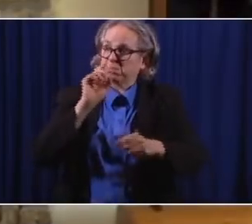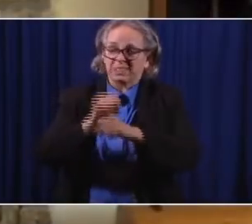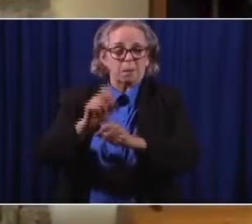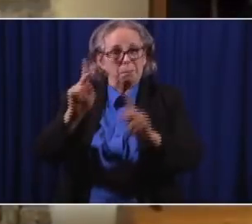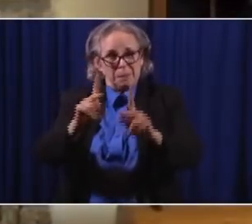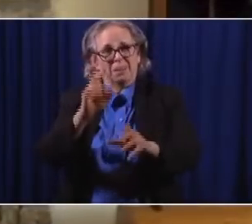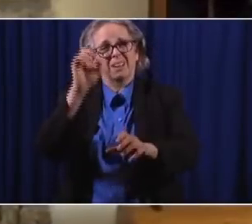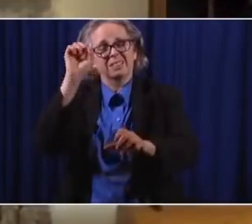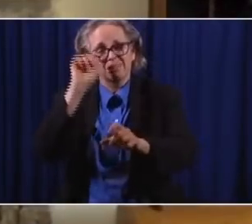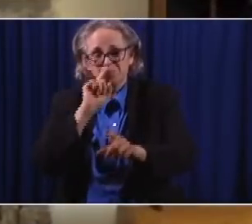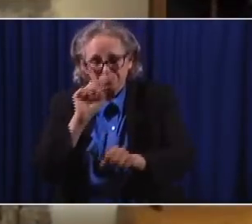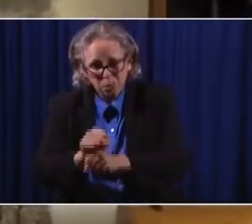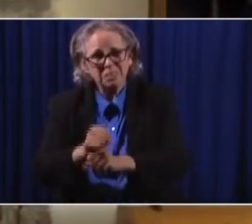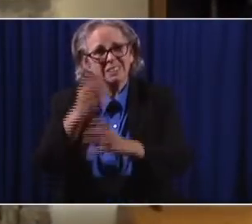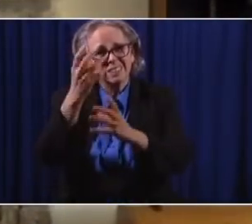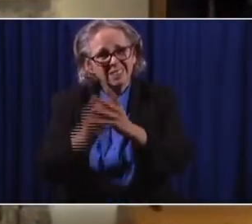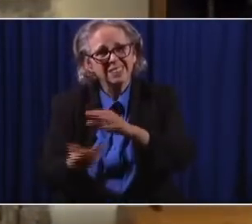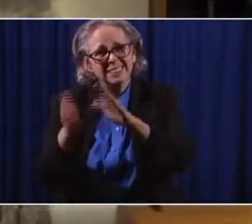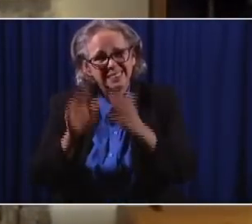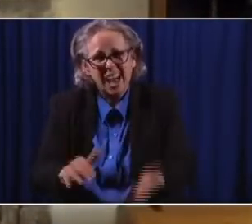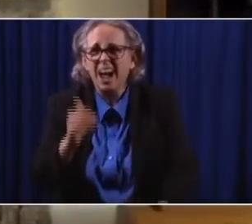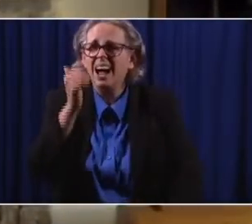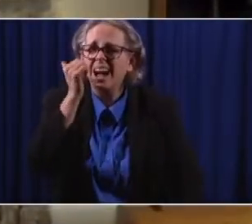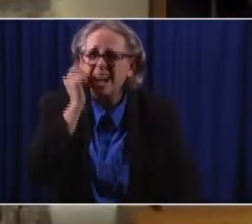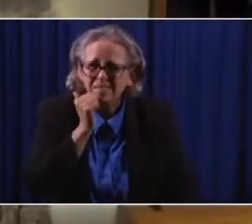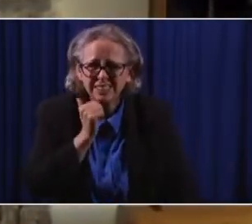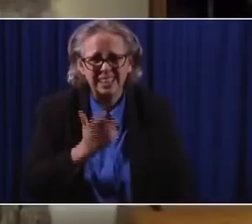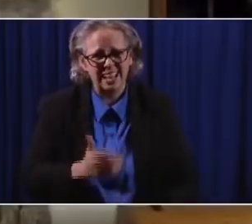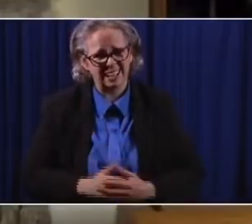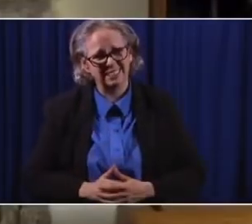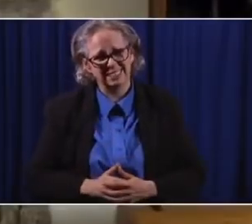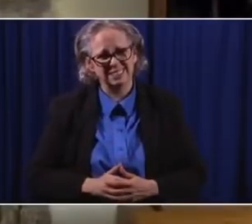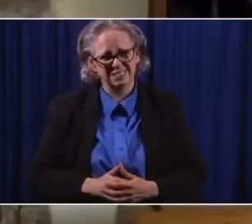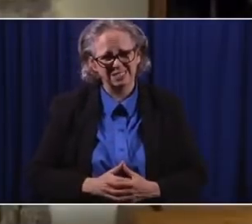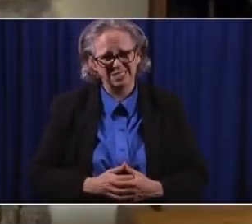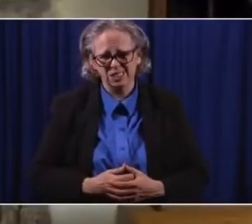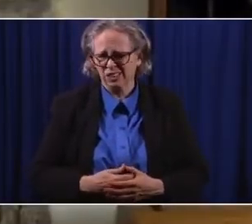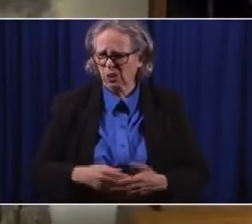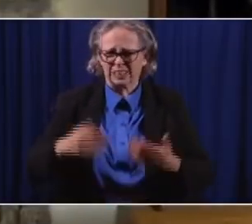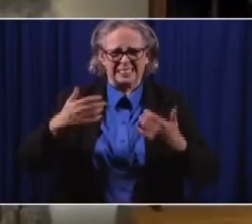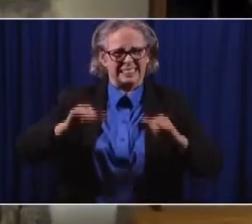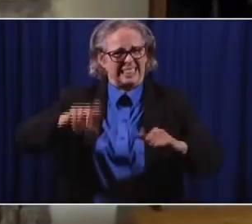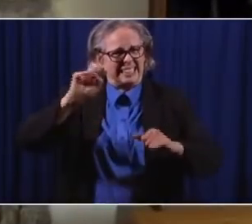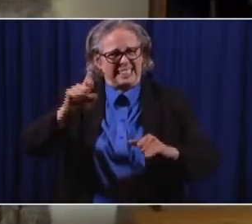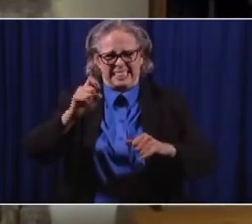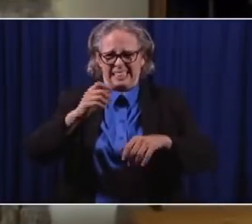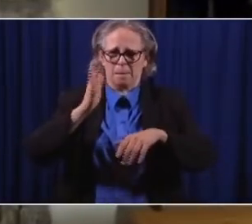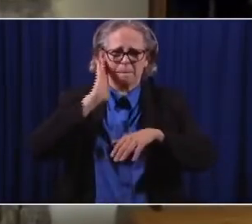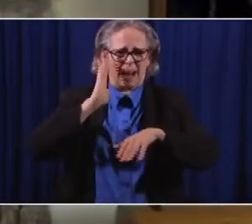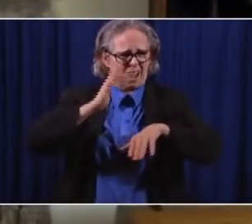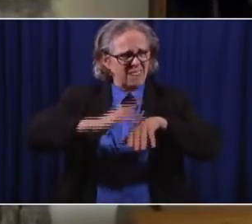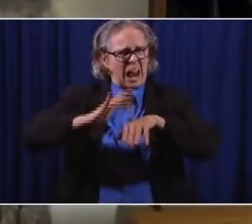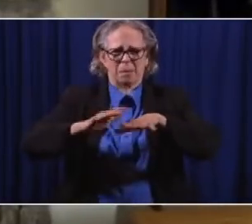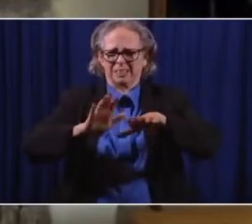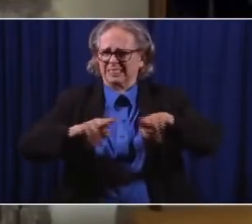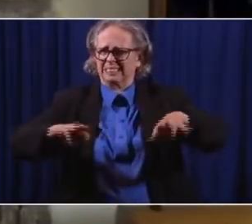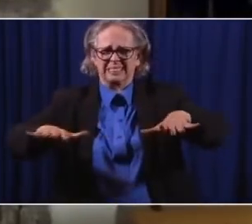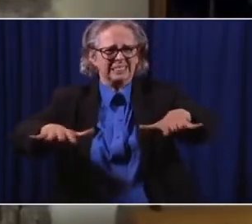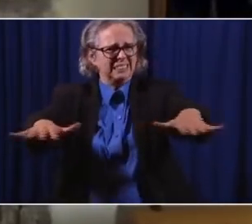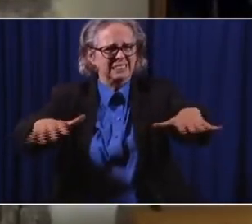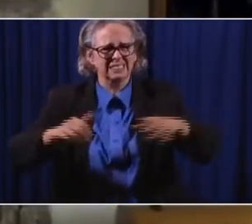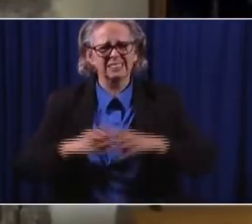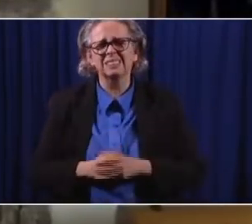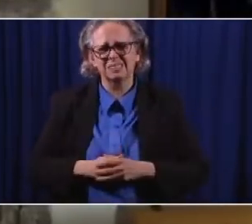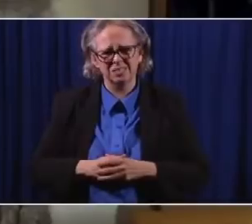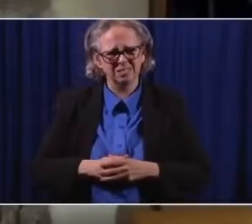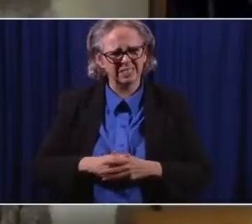still, it's still to some extent like, you're rolling the dice. And that's what Chris Christie described